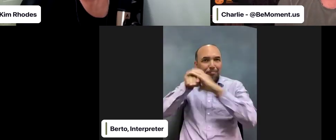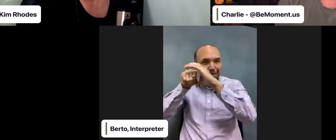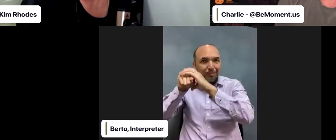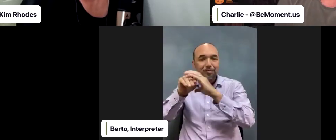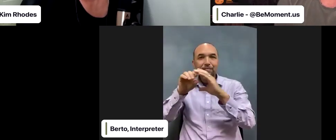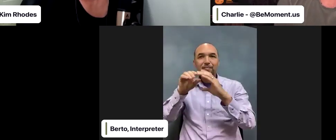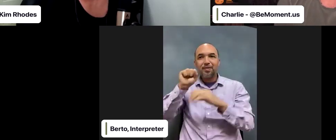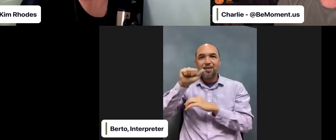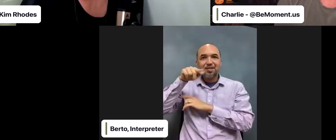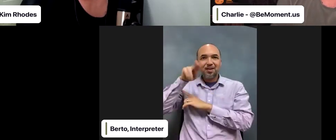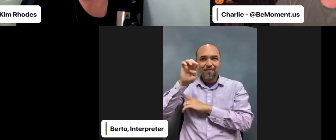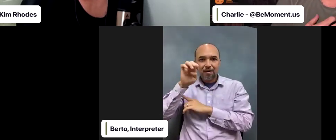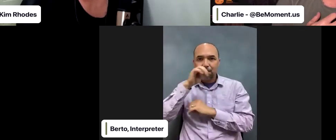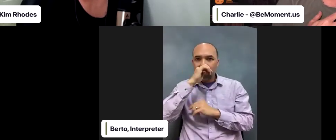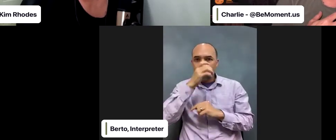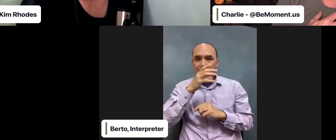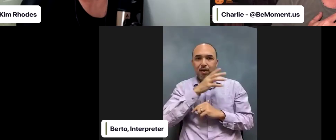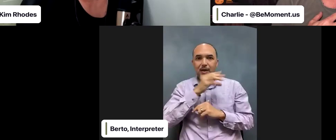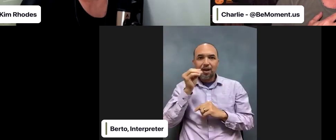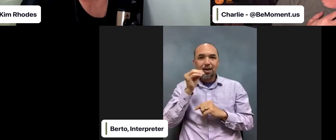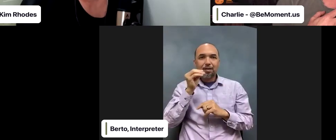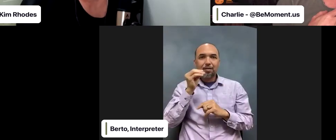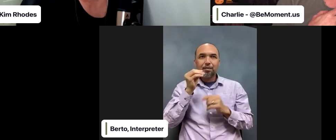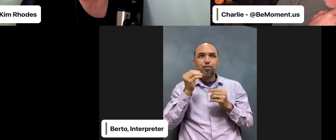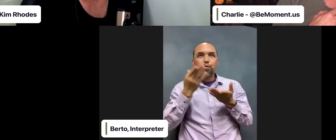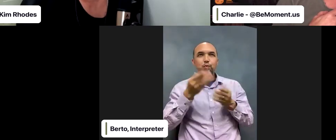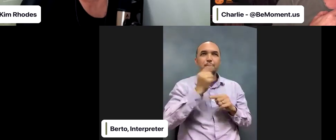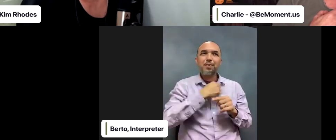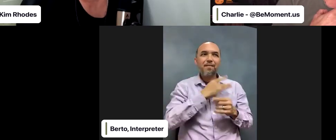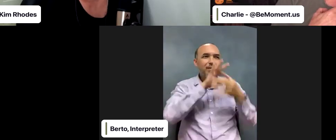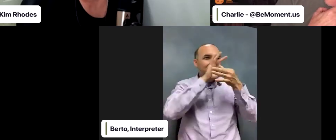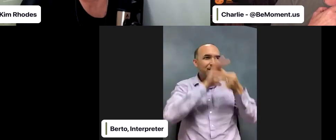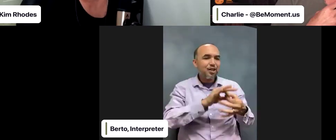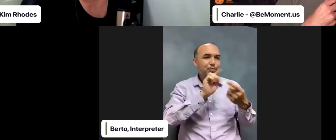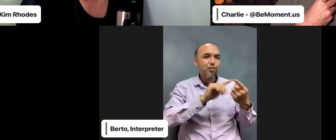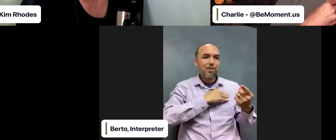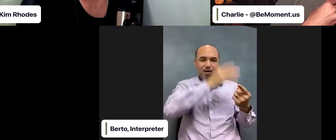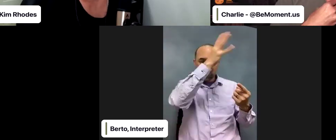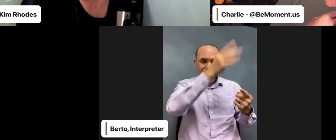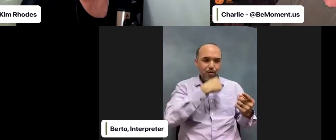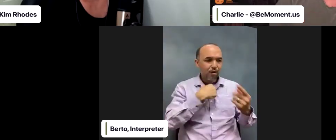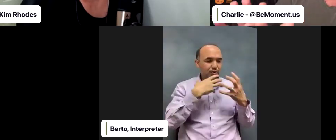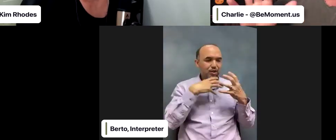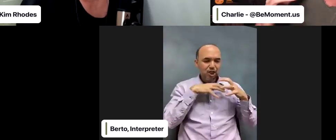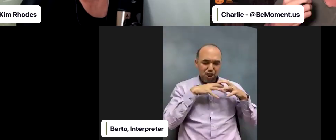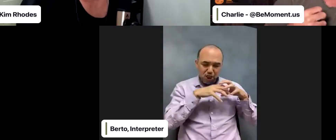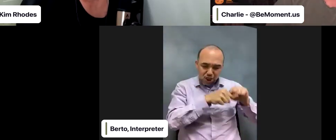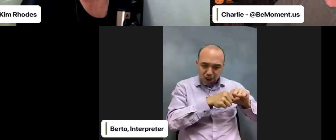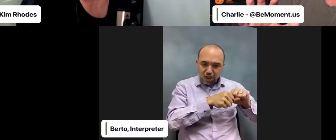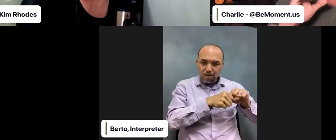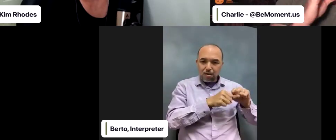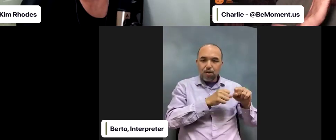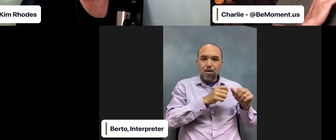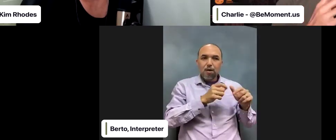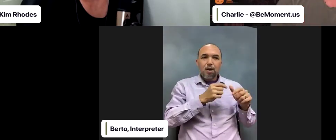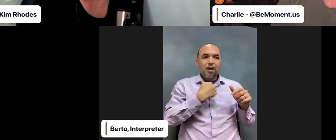said, there was a moment felt so much attachment to him that I was in my grief. And then I just said, I have to just let this go a